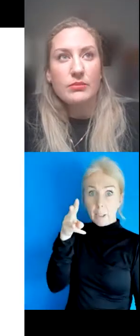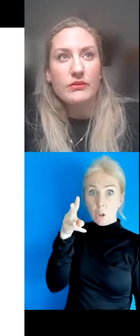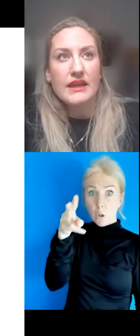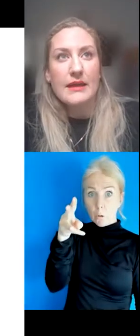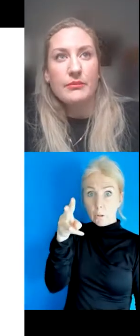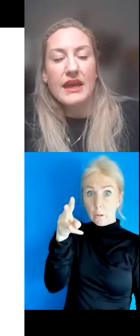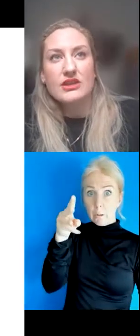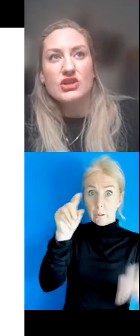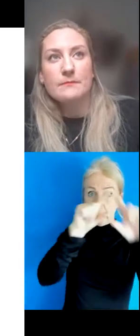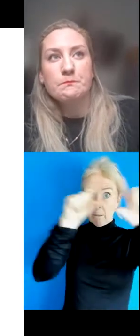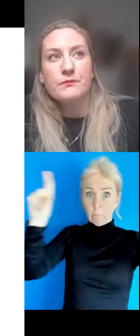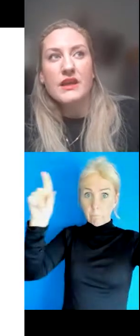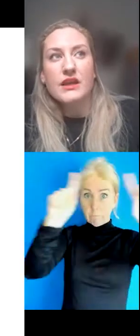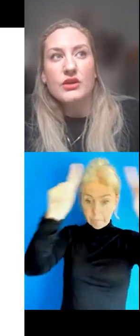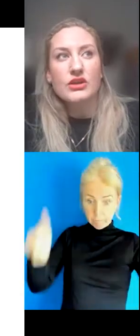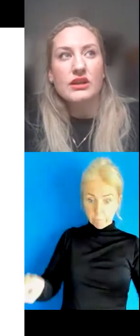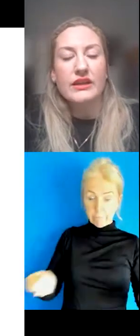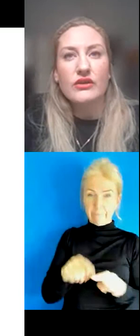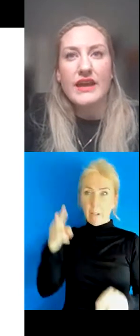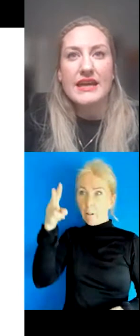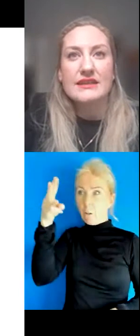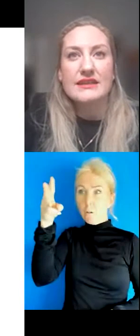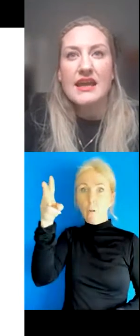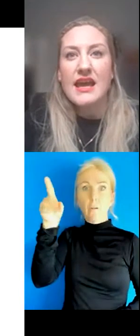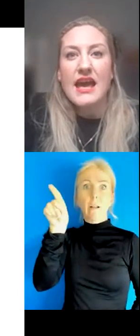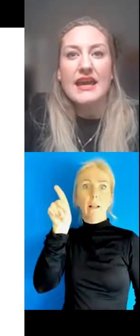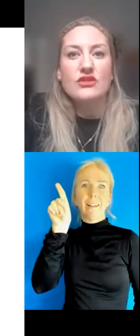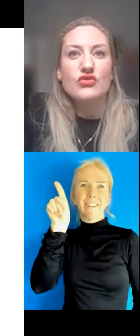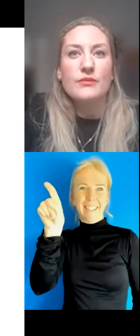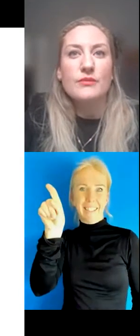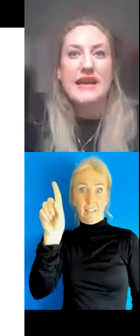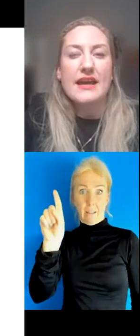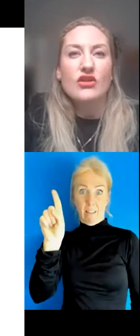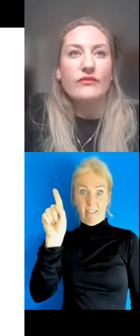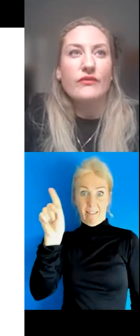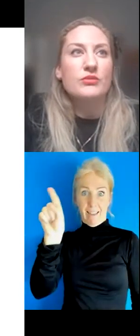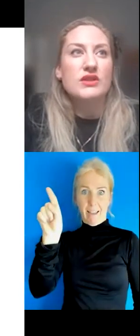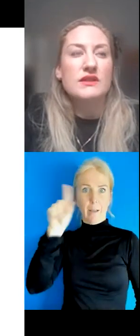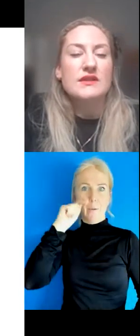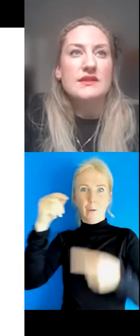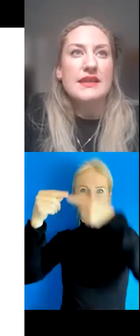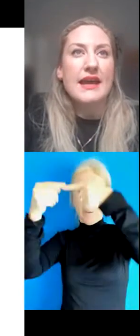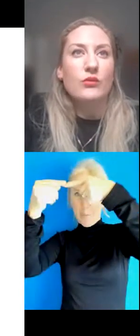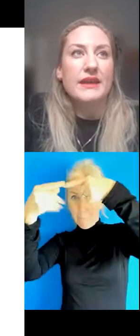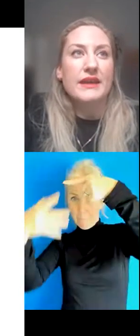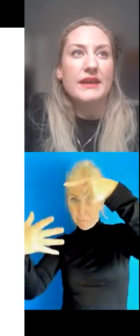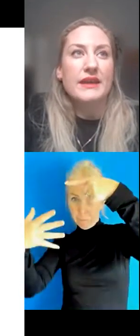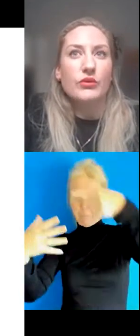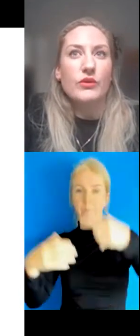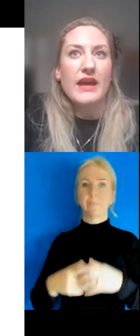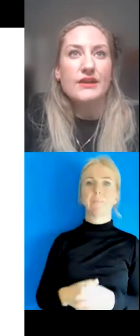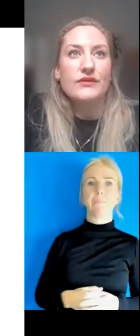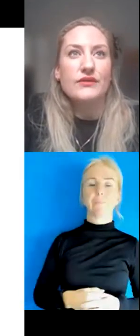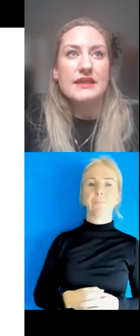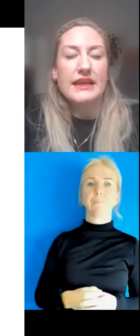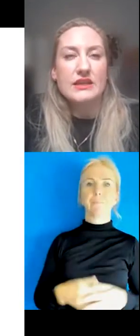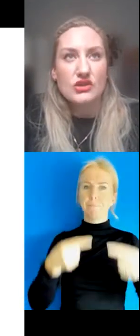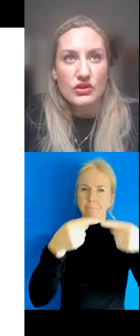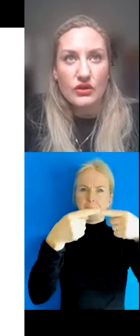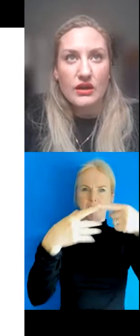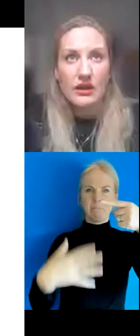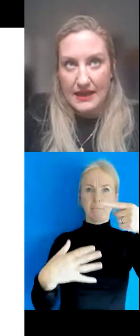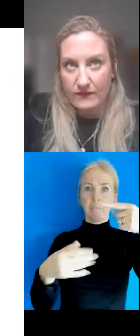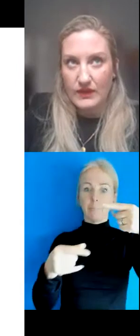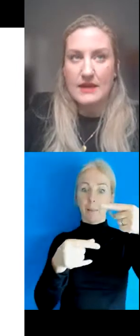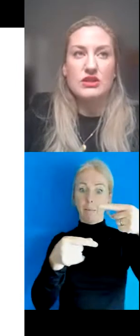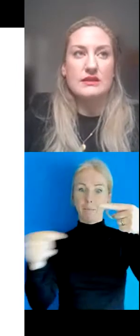at the top of the application. When you click on that, a drop down of options will be available, and if you select